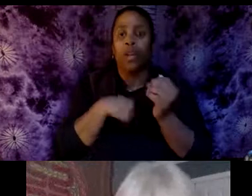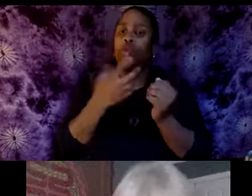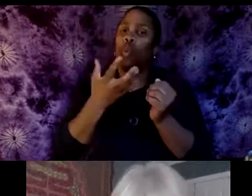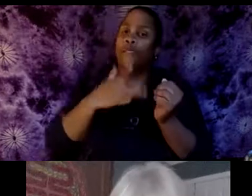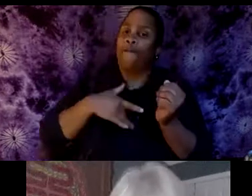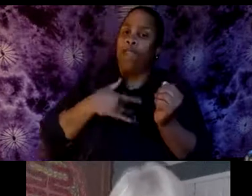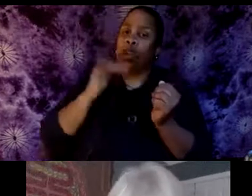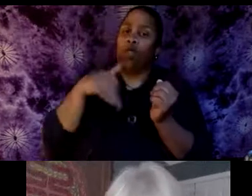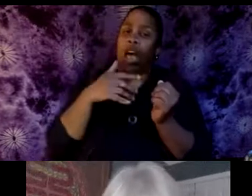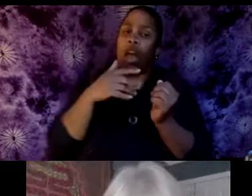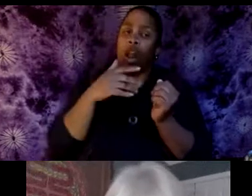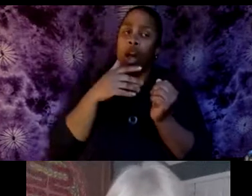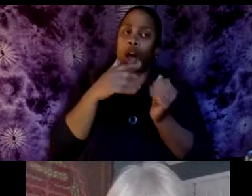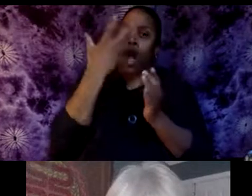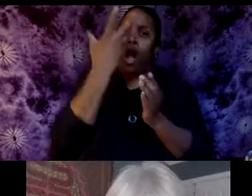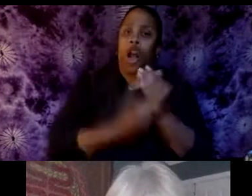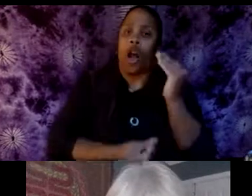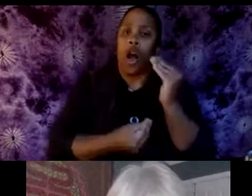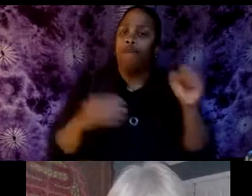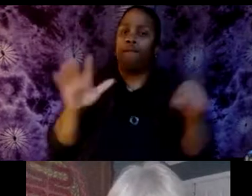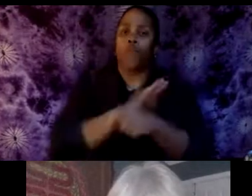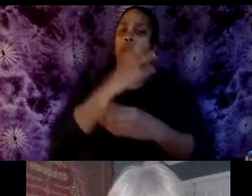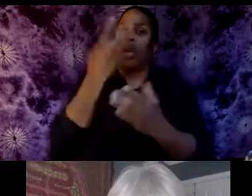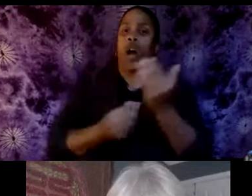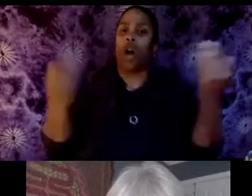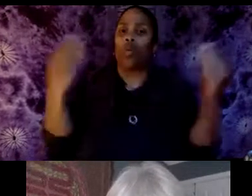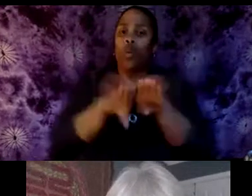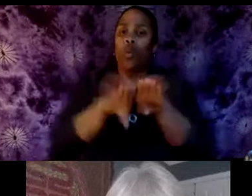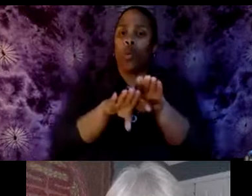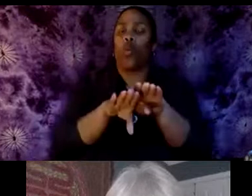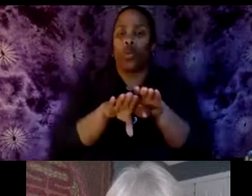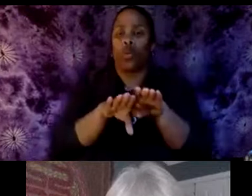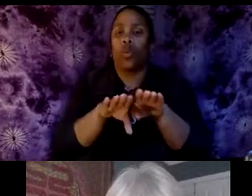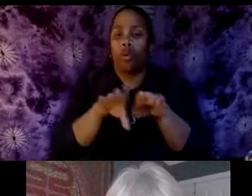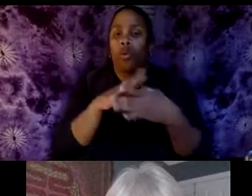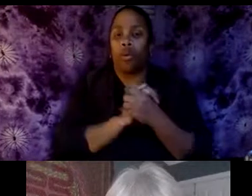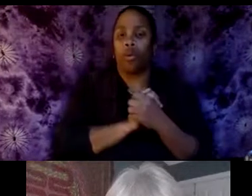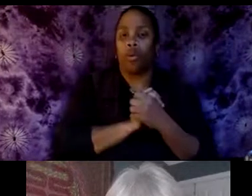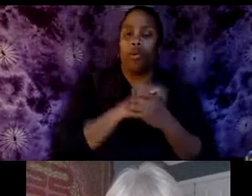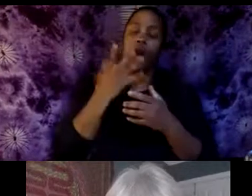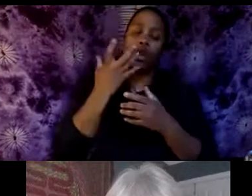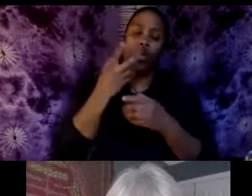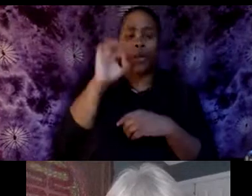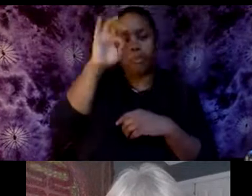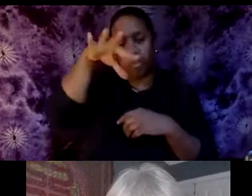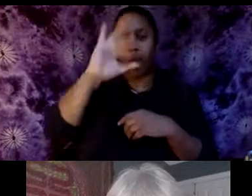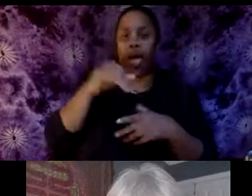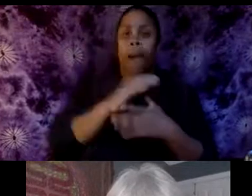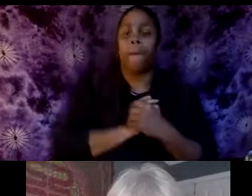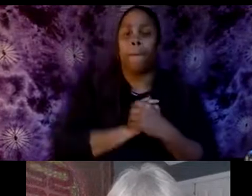that is a completely closed portion of this as well. So I just want to jump in and say that.